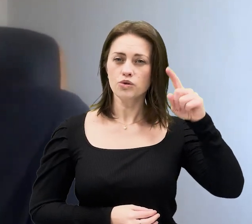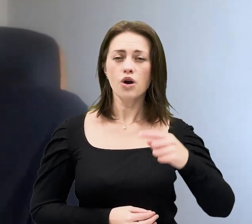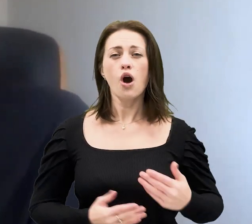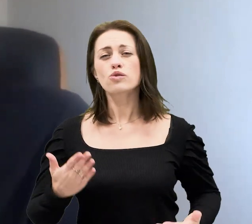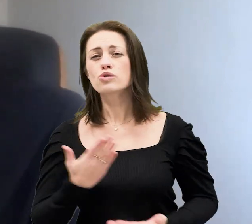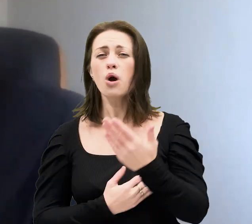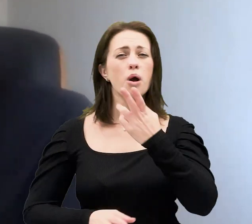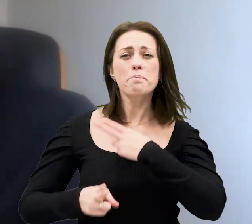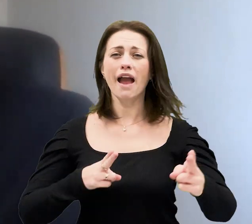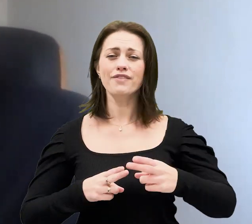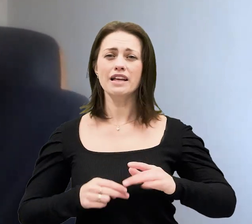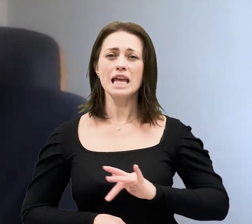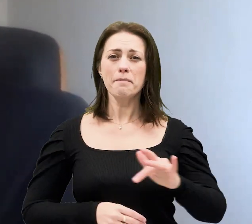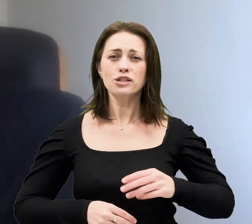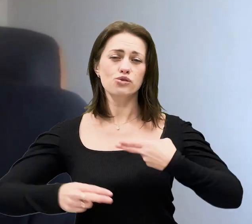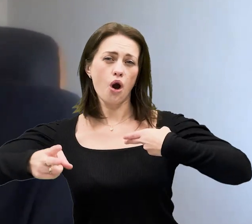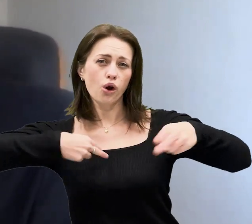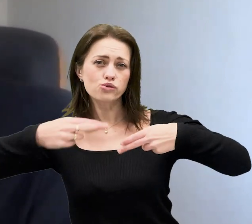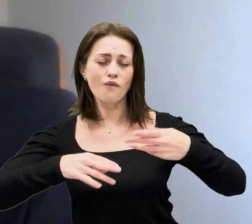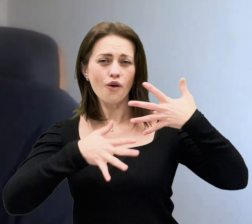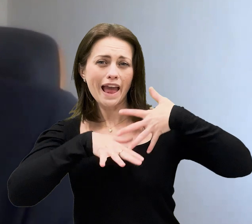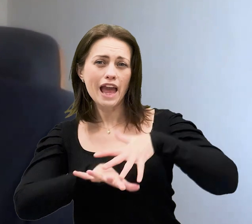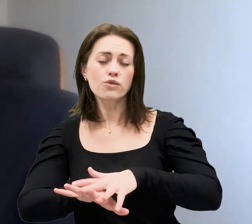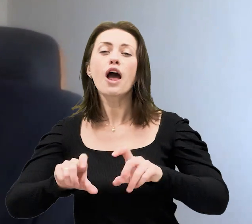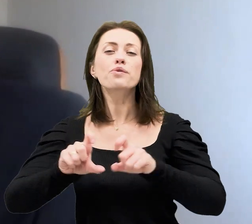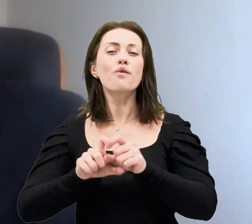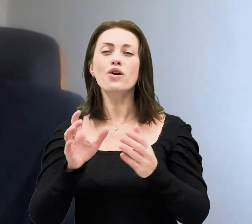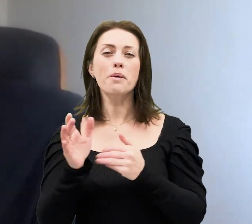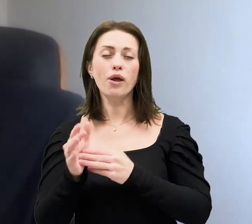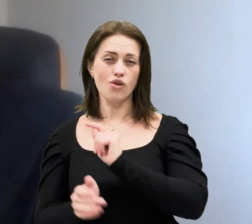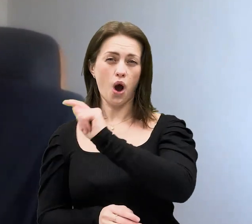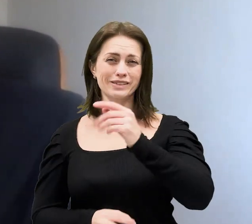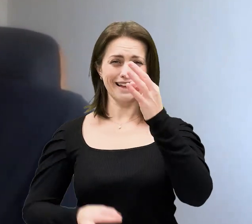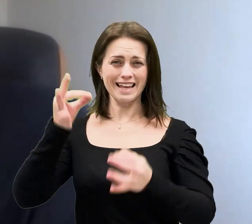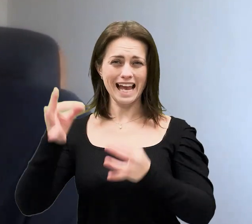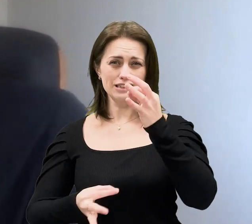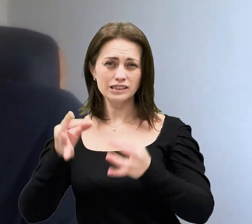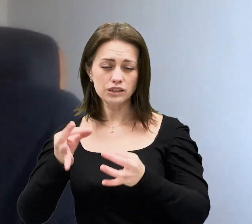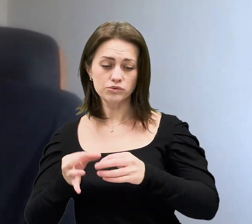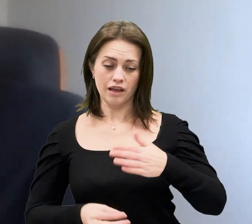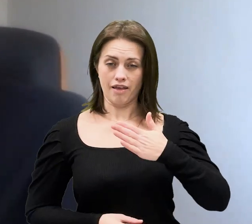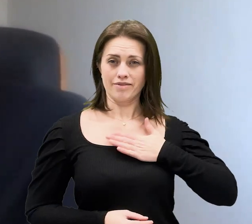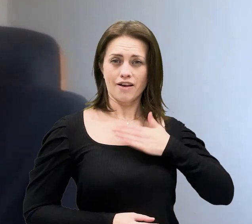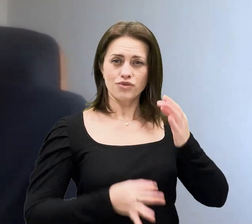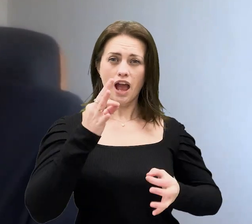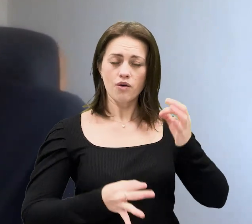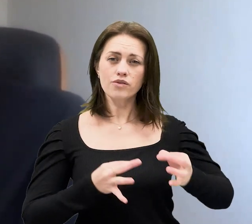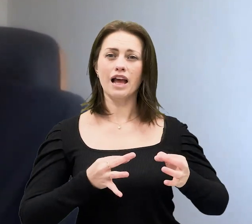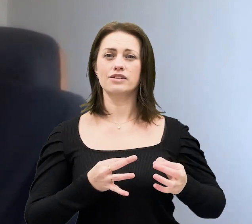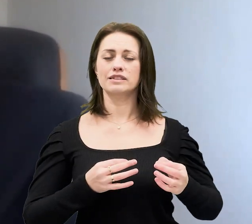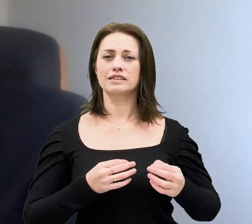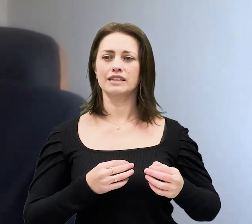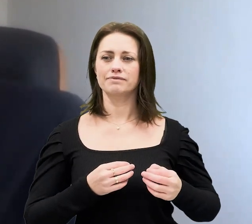place for a conversation on inclusion, because we have a very big majority of international students and staff, unlike many